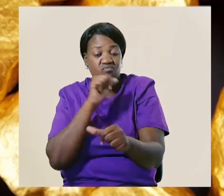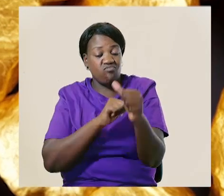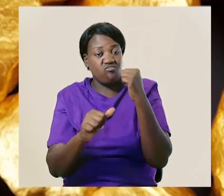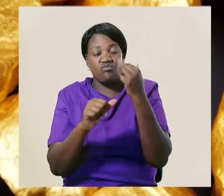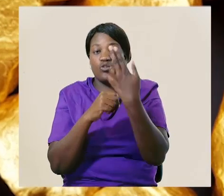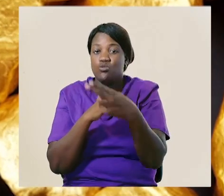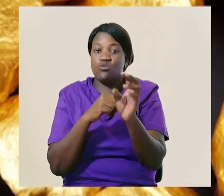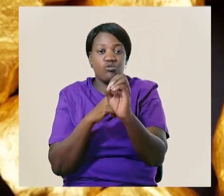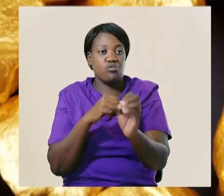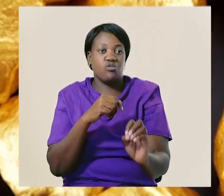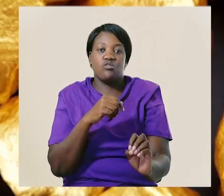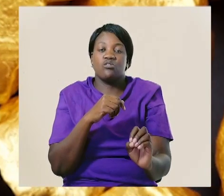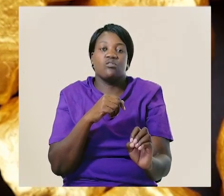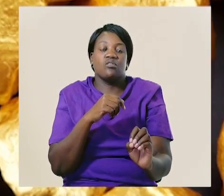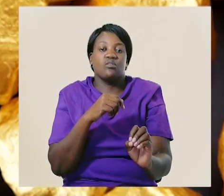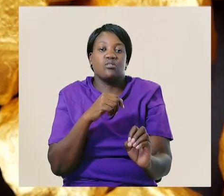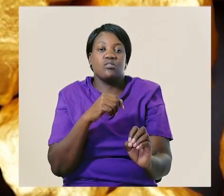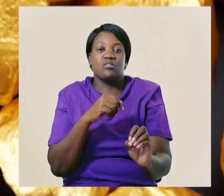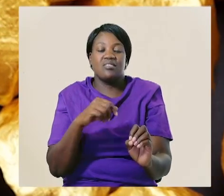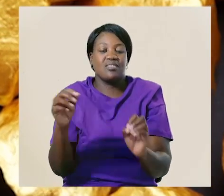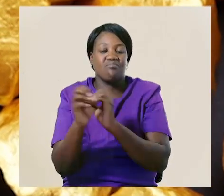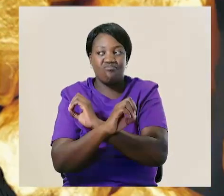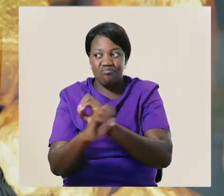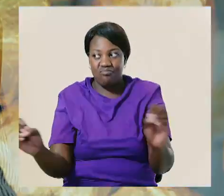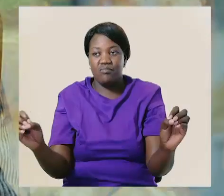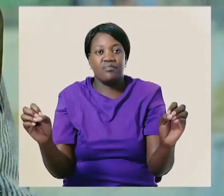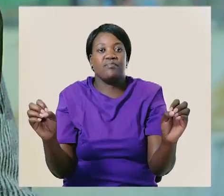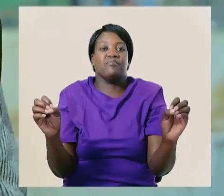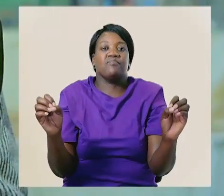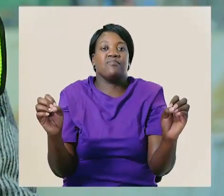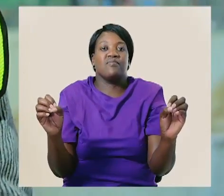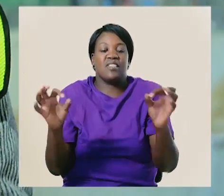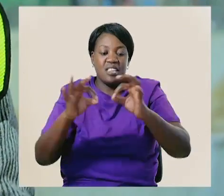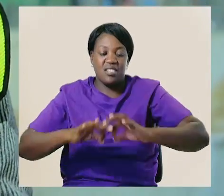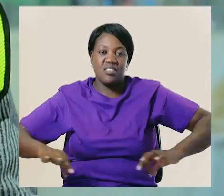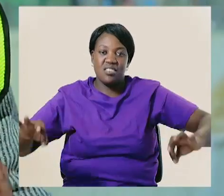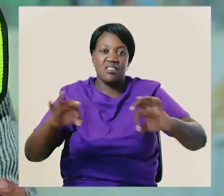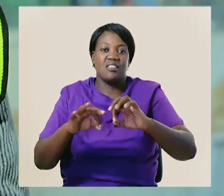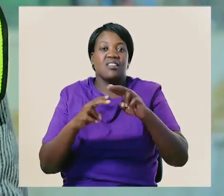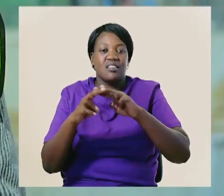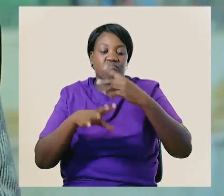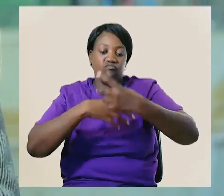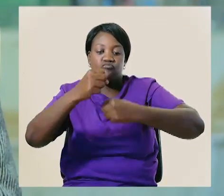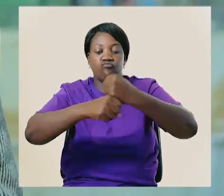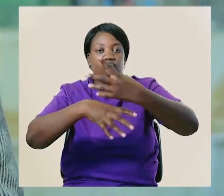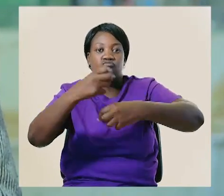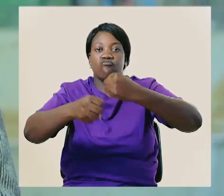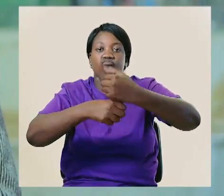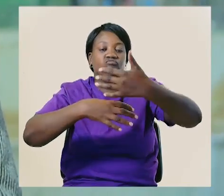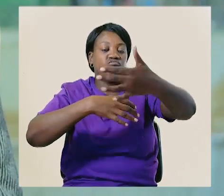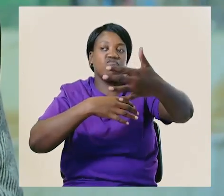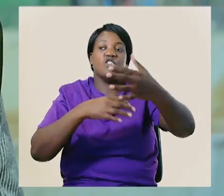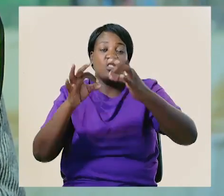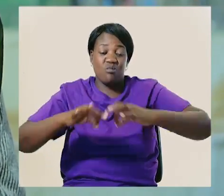once we have taken all of it out, there will be nothing left. Farmland can be used year after year if